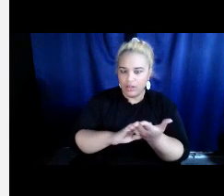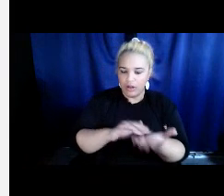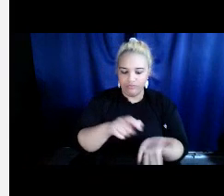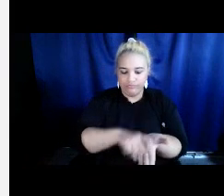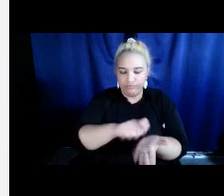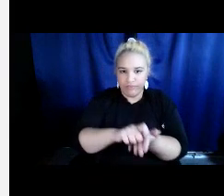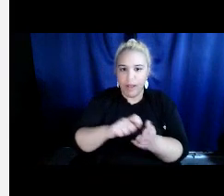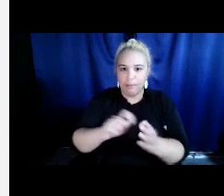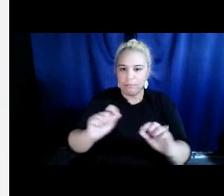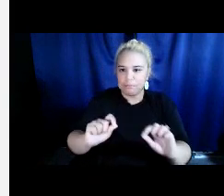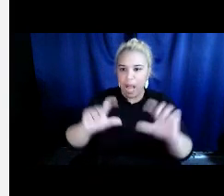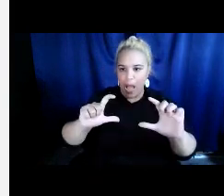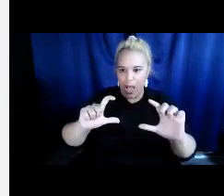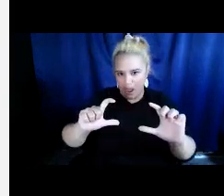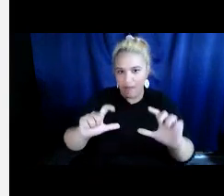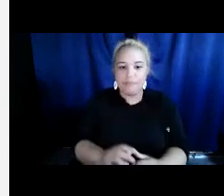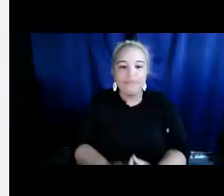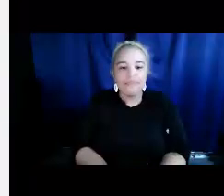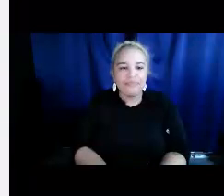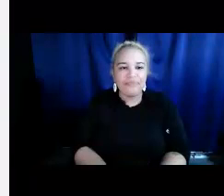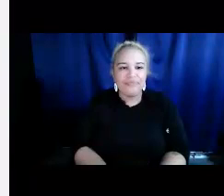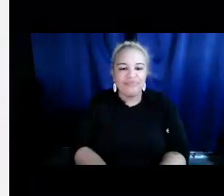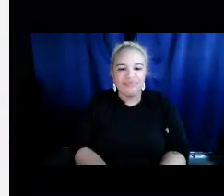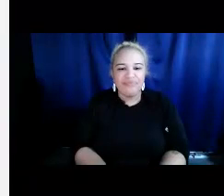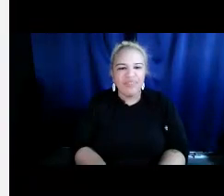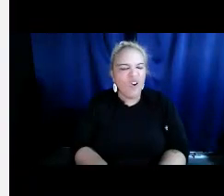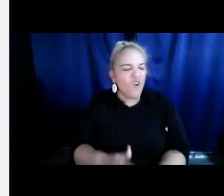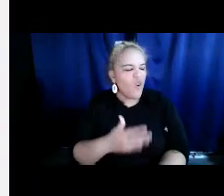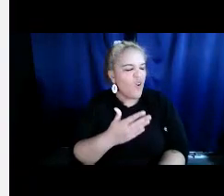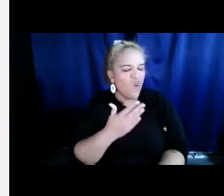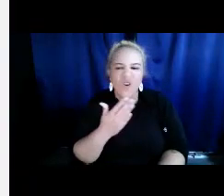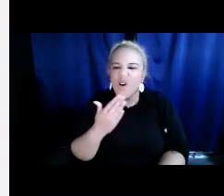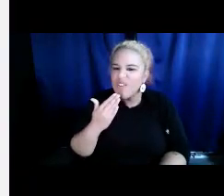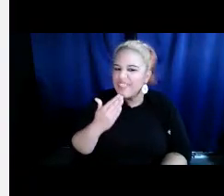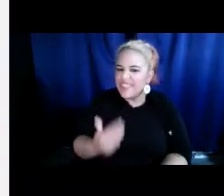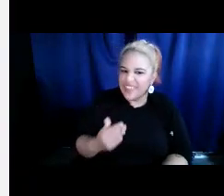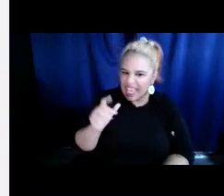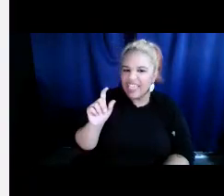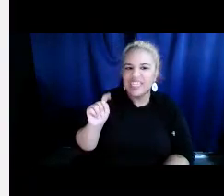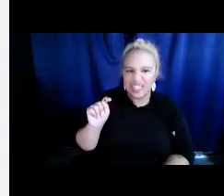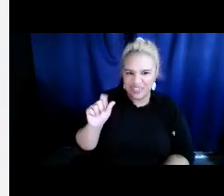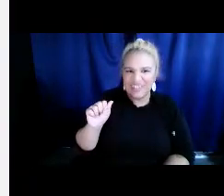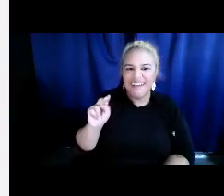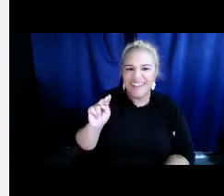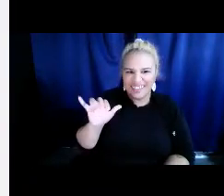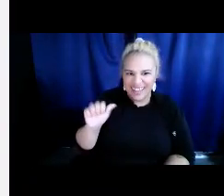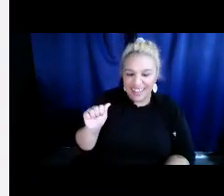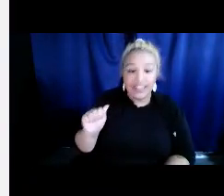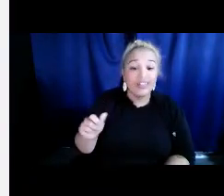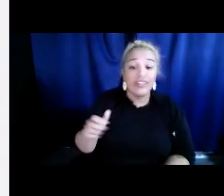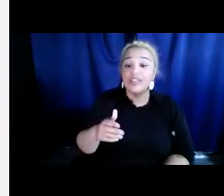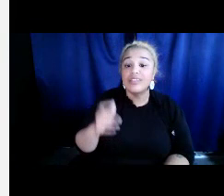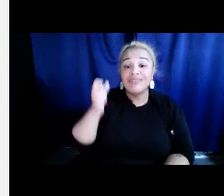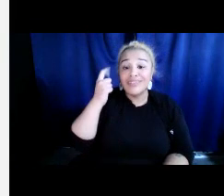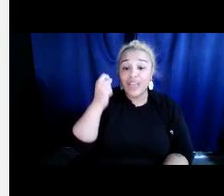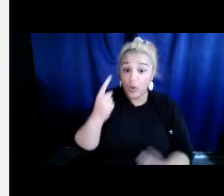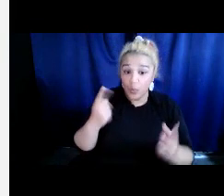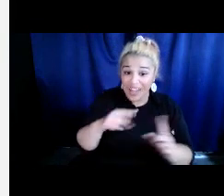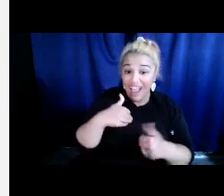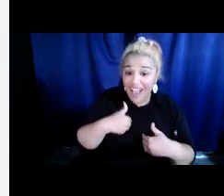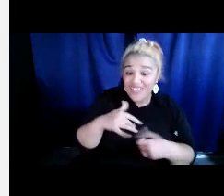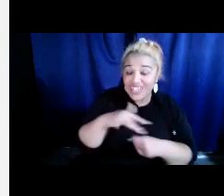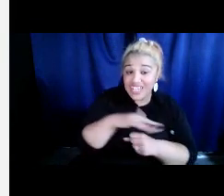one idea is to create a routine maintenance schedule with cleaning procedures to regularly clean the sensory tools and the spaces,